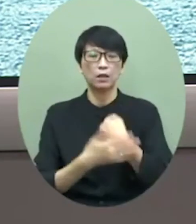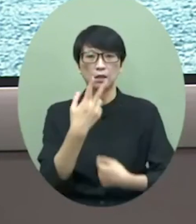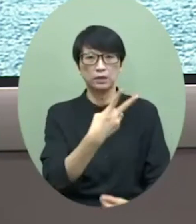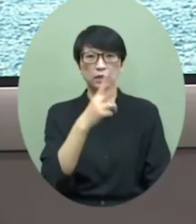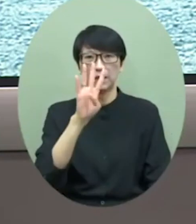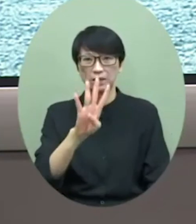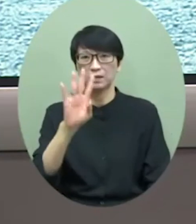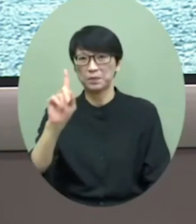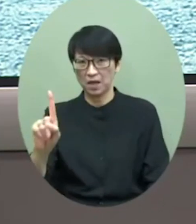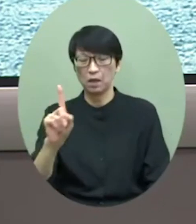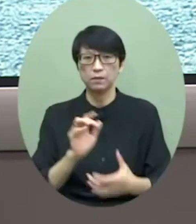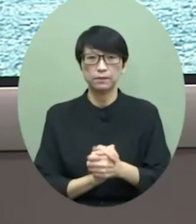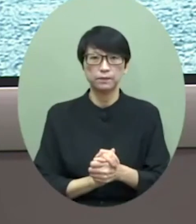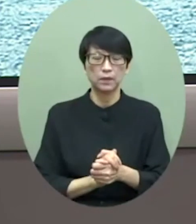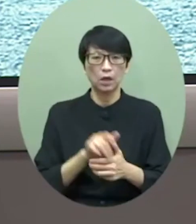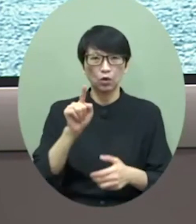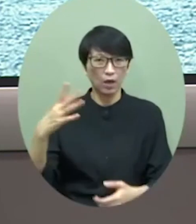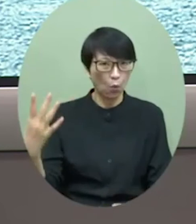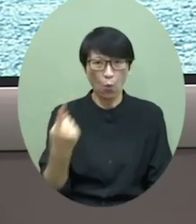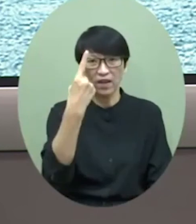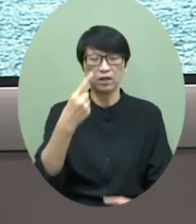to invoke CAP